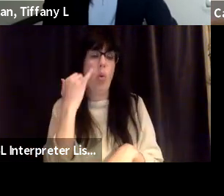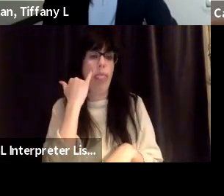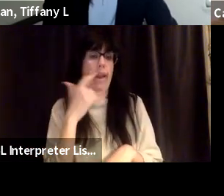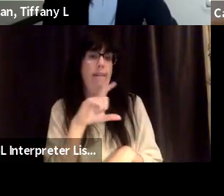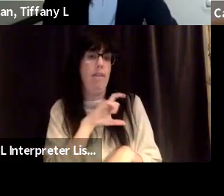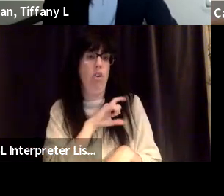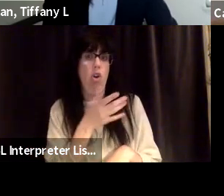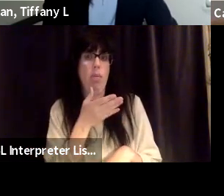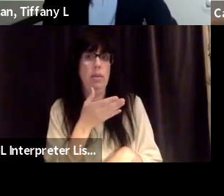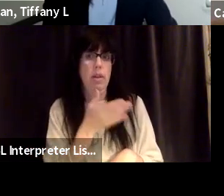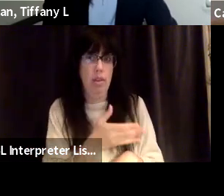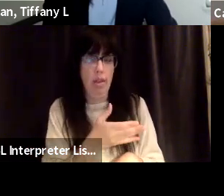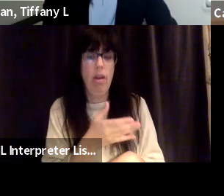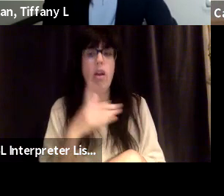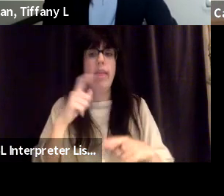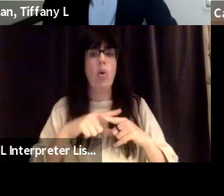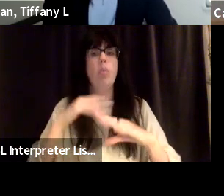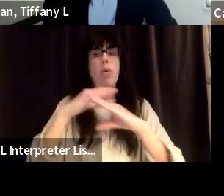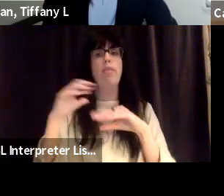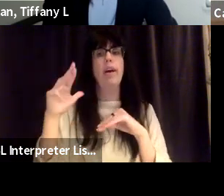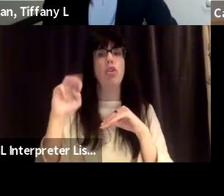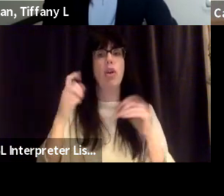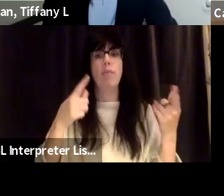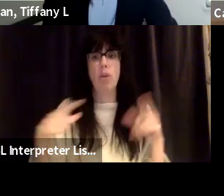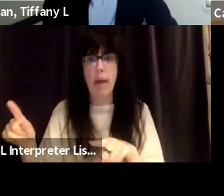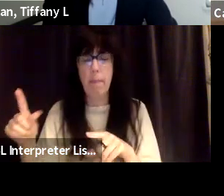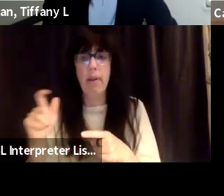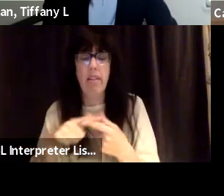to be preventative, they're going to prevent crime from happening. They failed